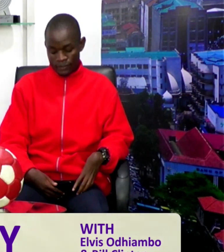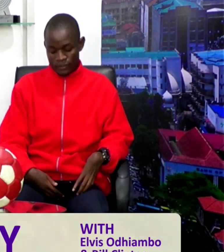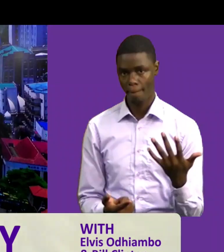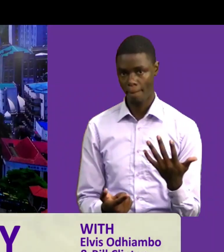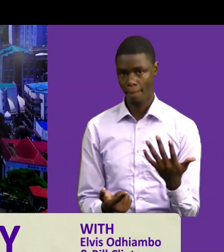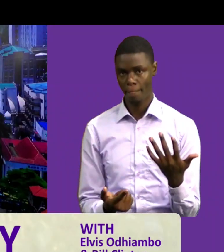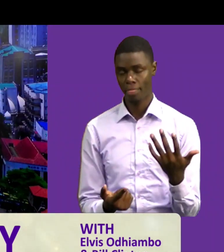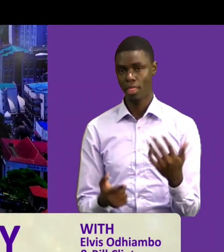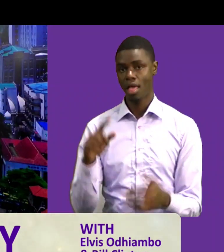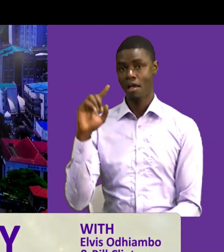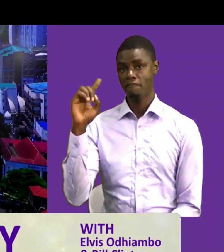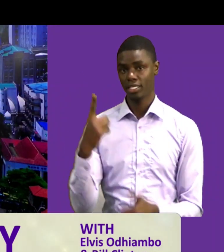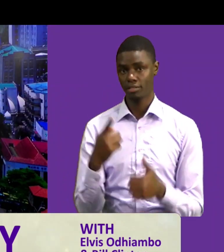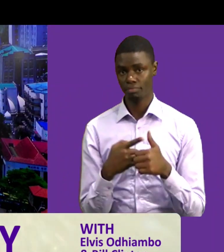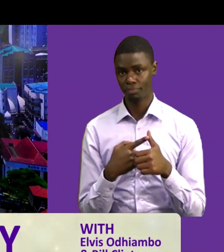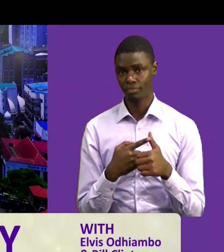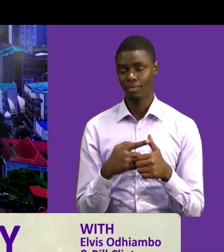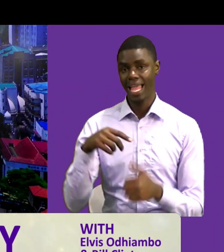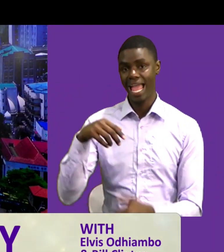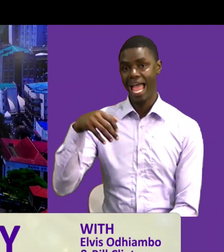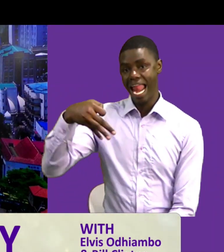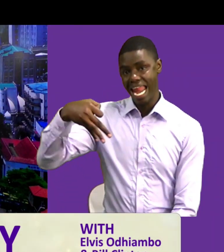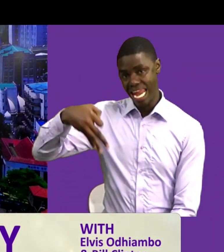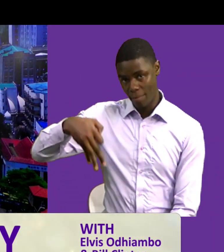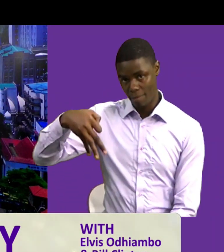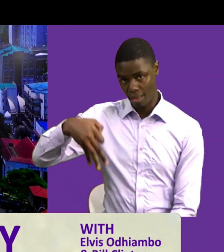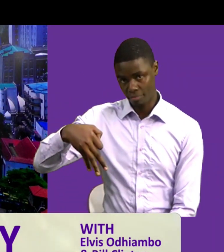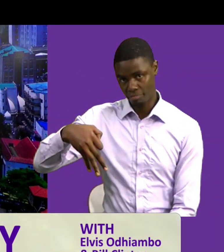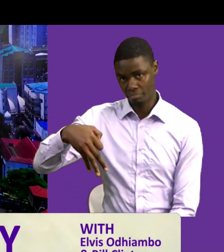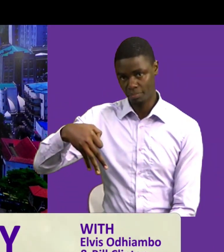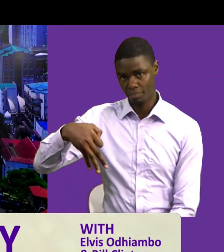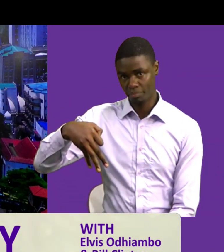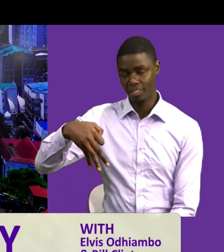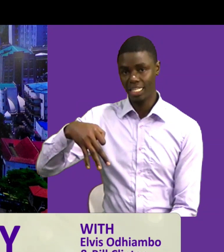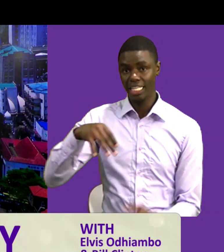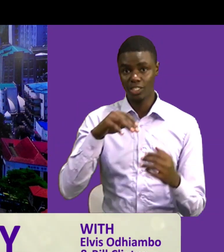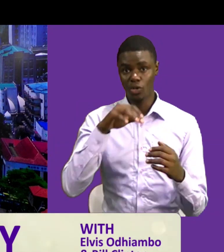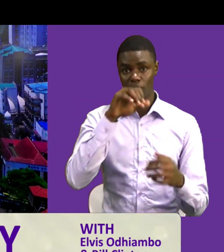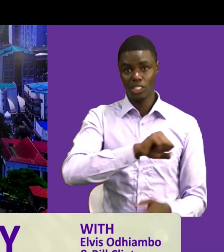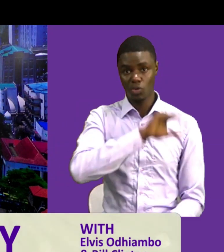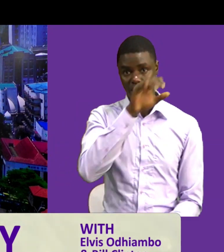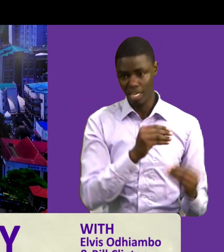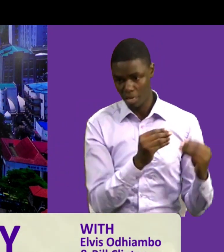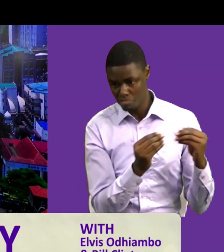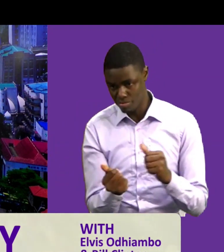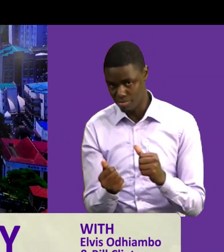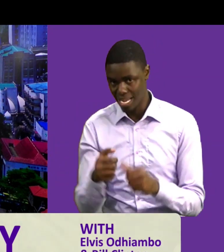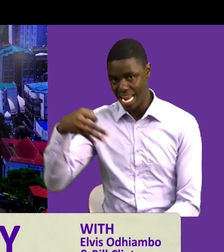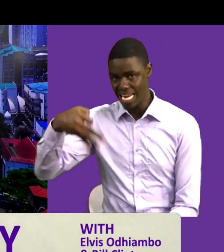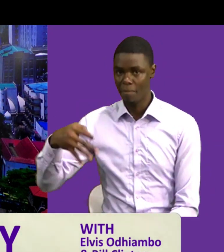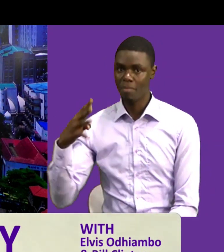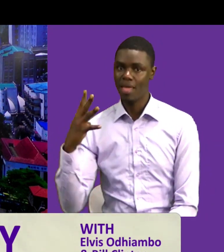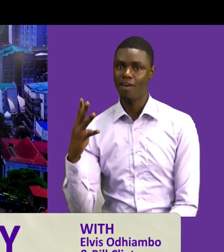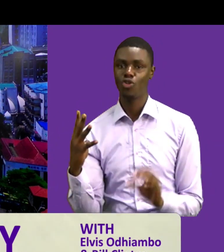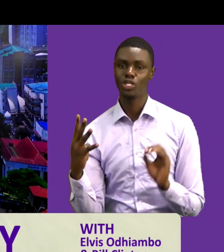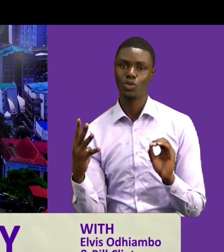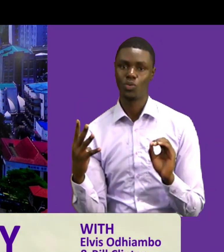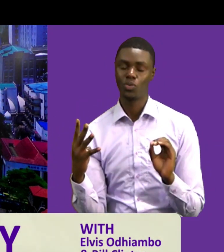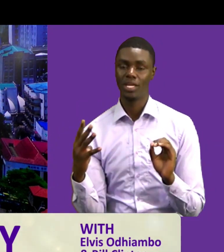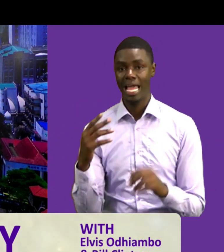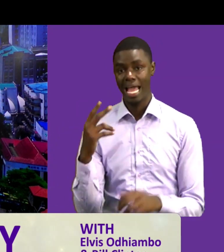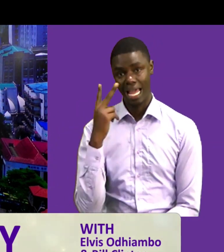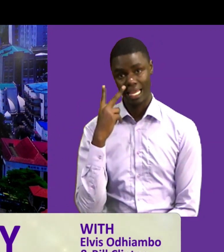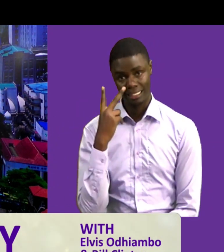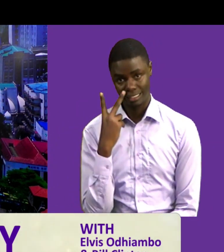say first, Namibia South Africa beat Namibia 4-0. So I